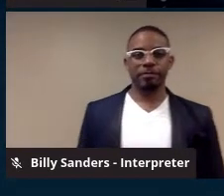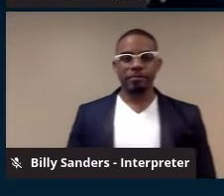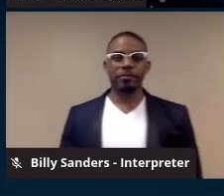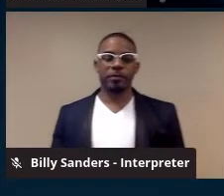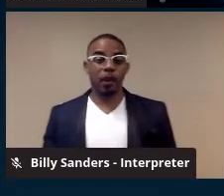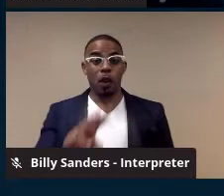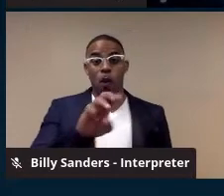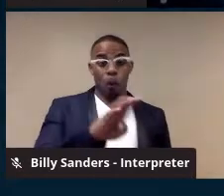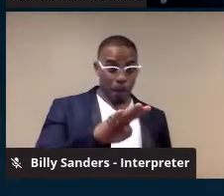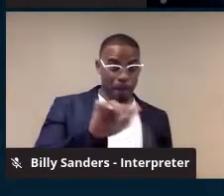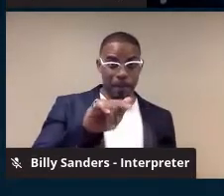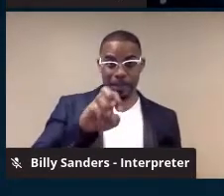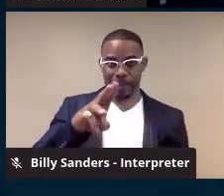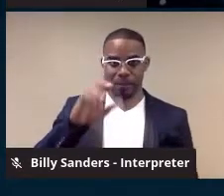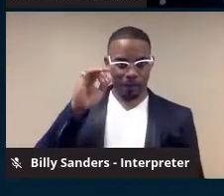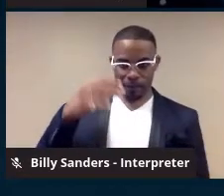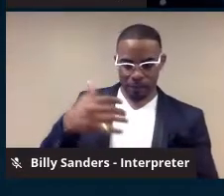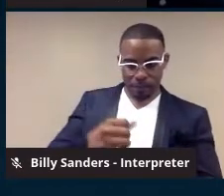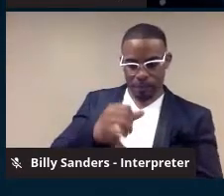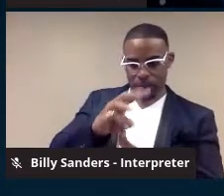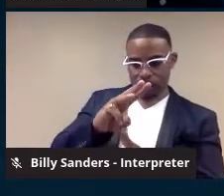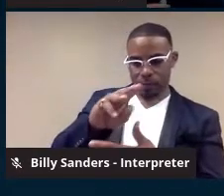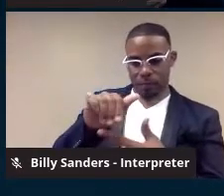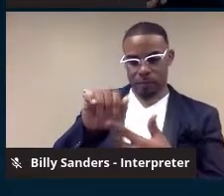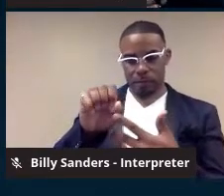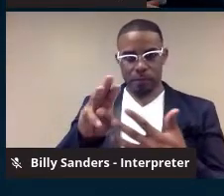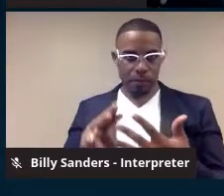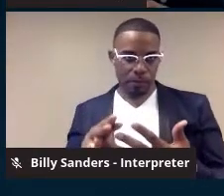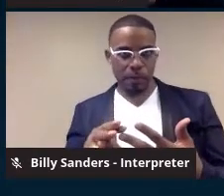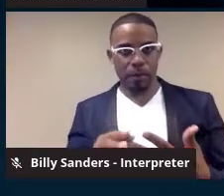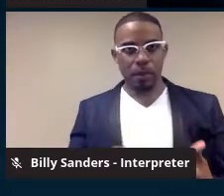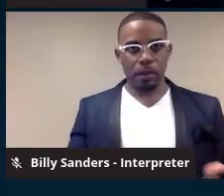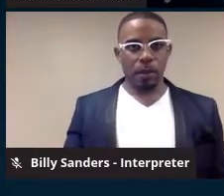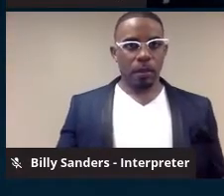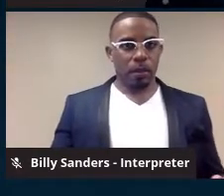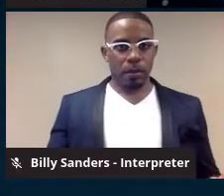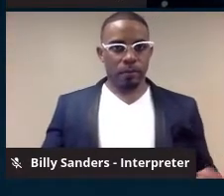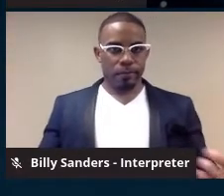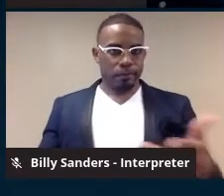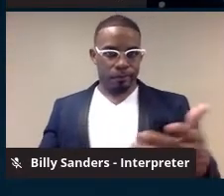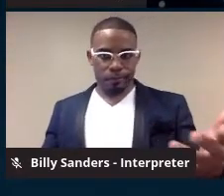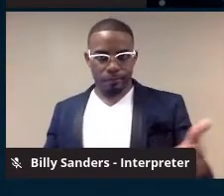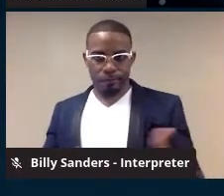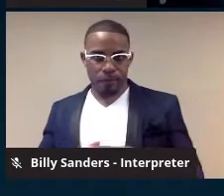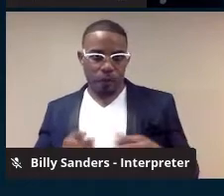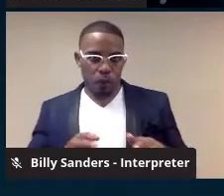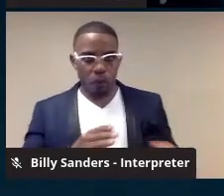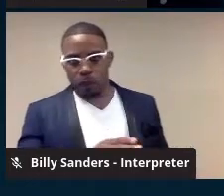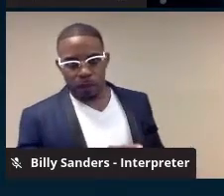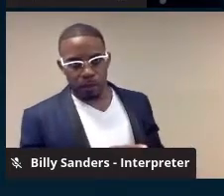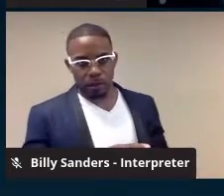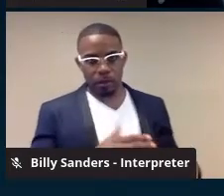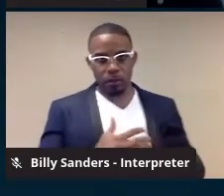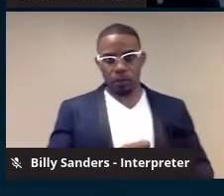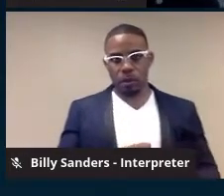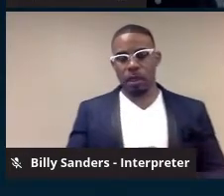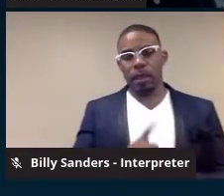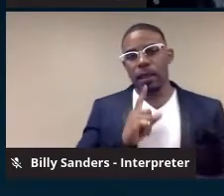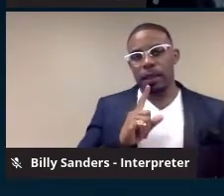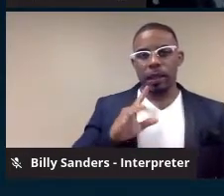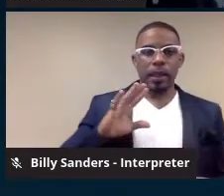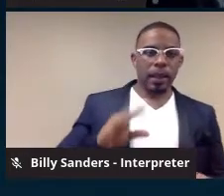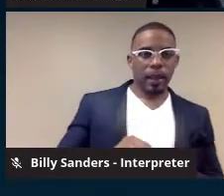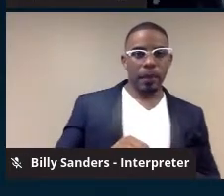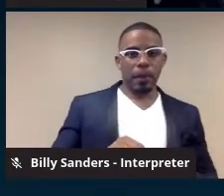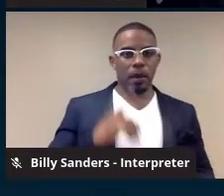So WebAssembly, for folks who don't know, sometimes it's kind of by its abbreviation there, is the compact